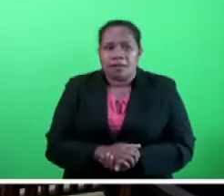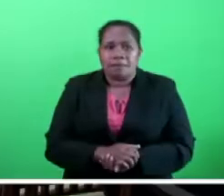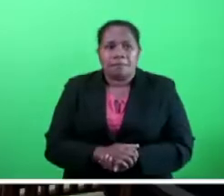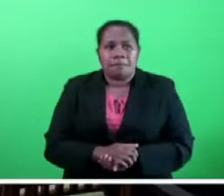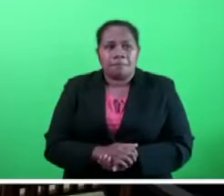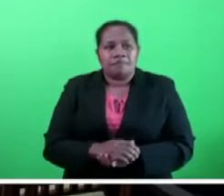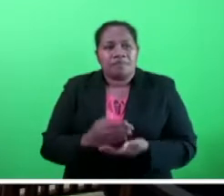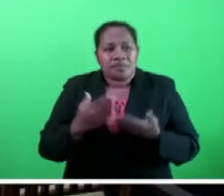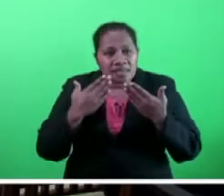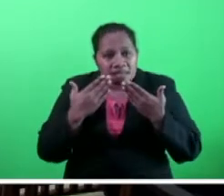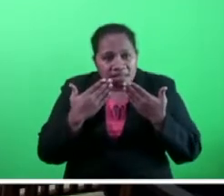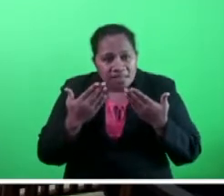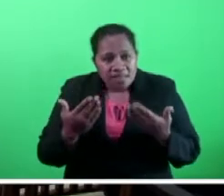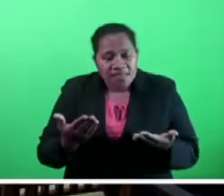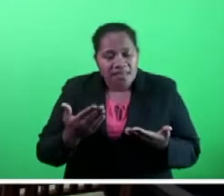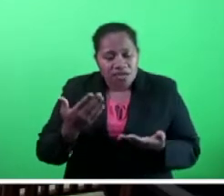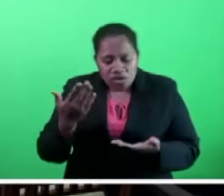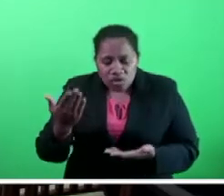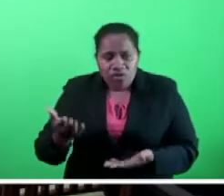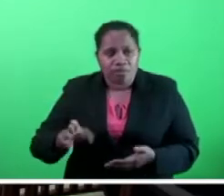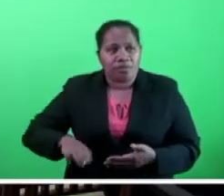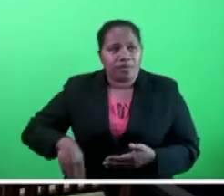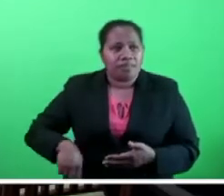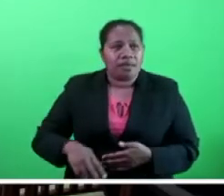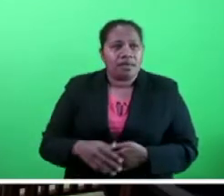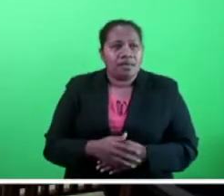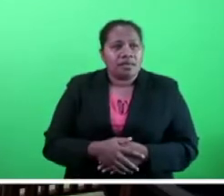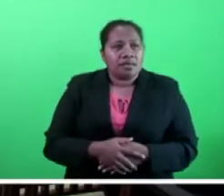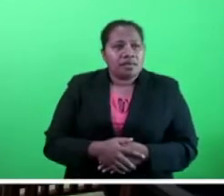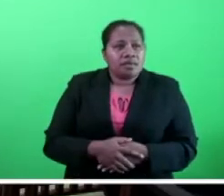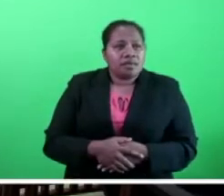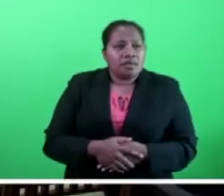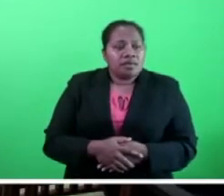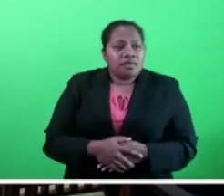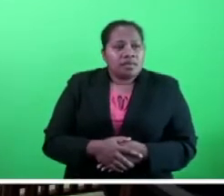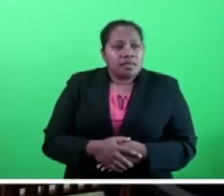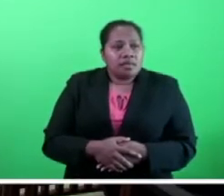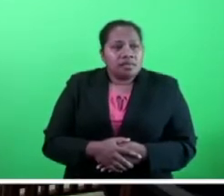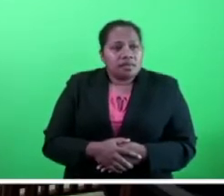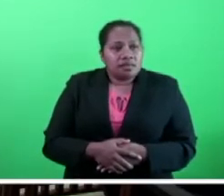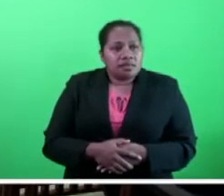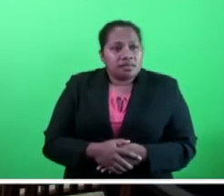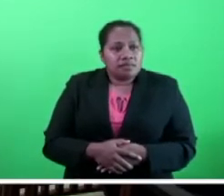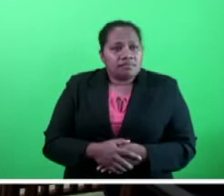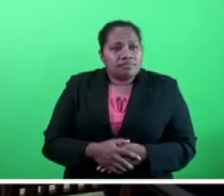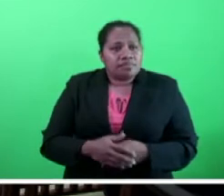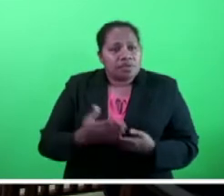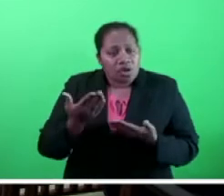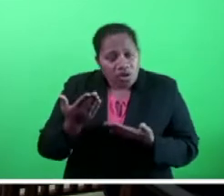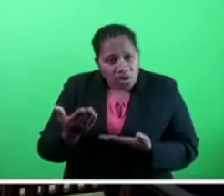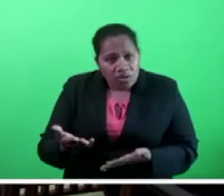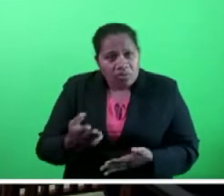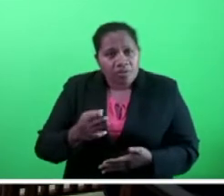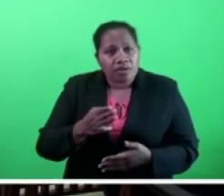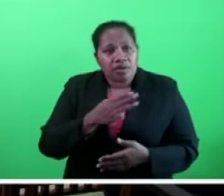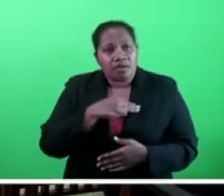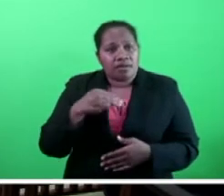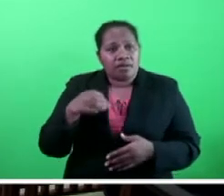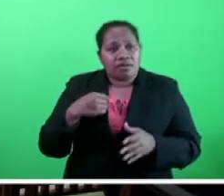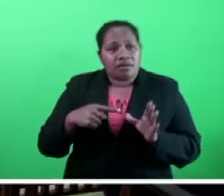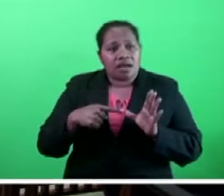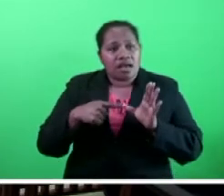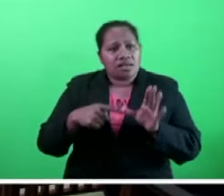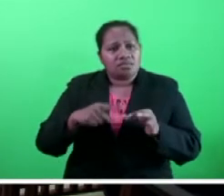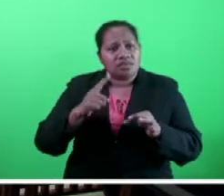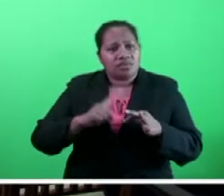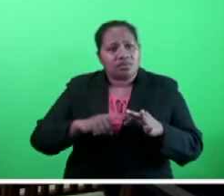Thank the Honourable Member. Honourable Member, the Honourable Minister is answering the question. This is